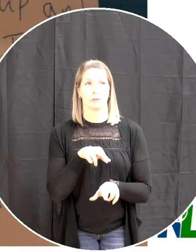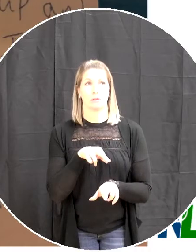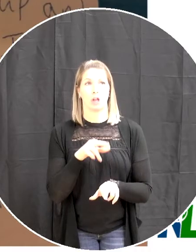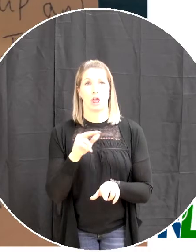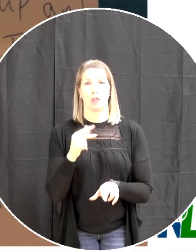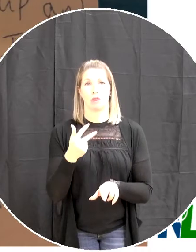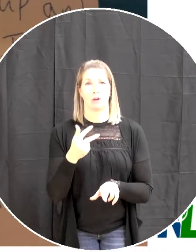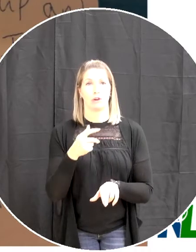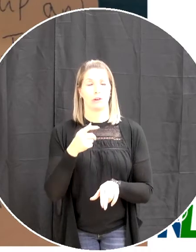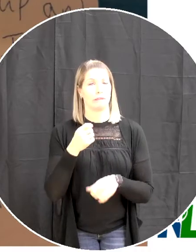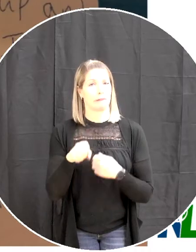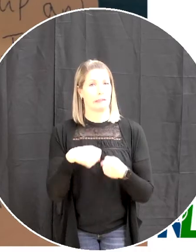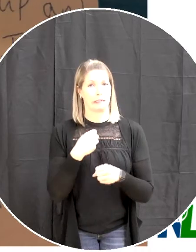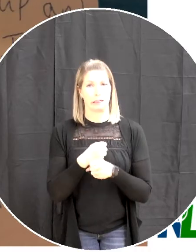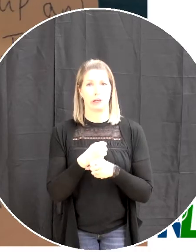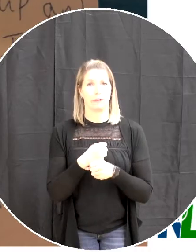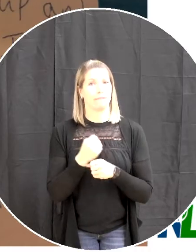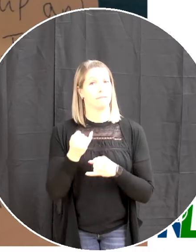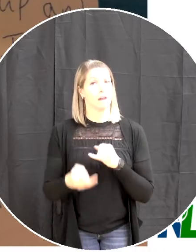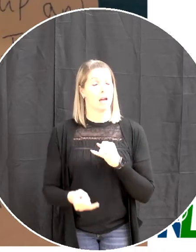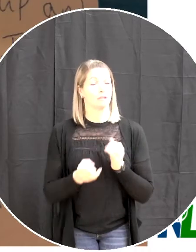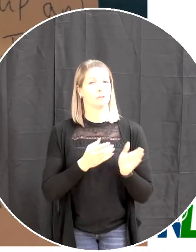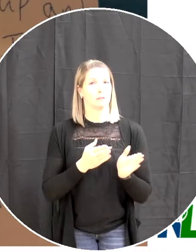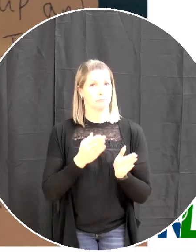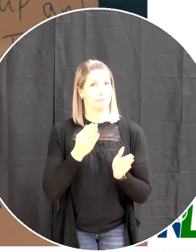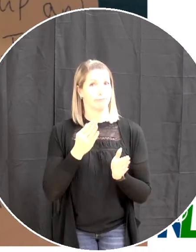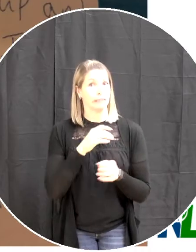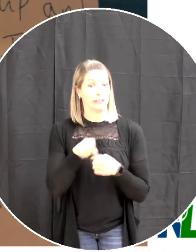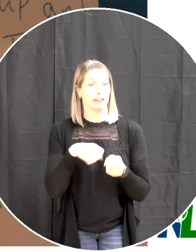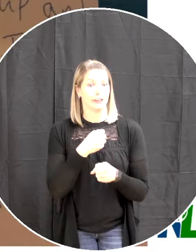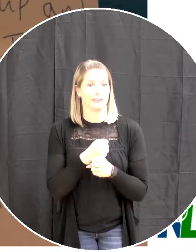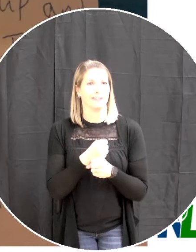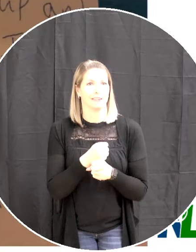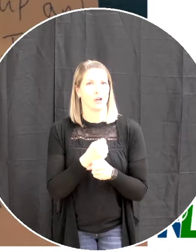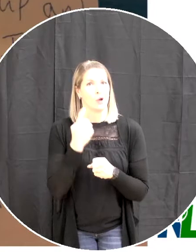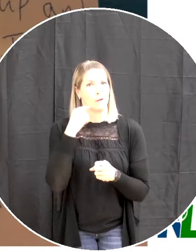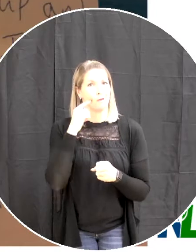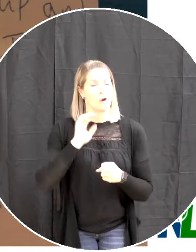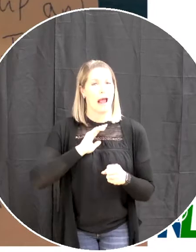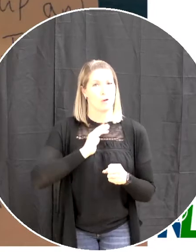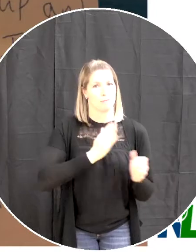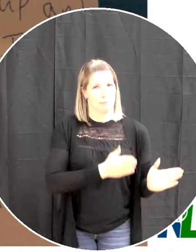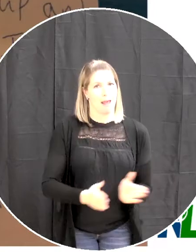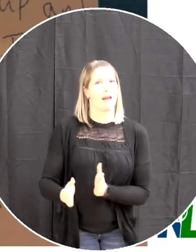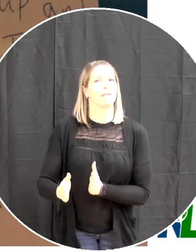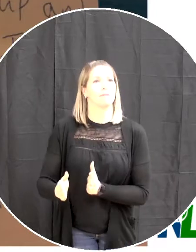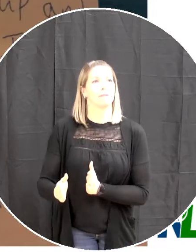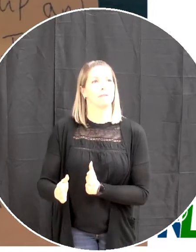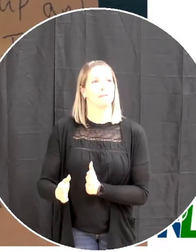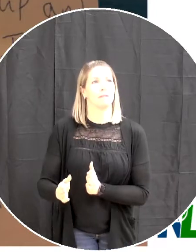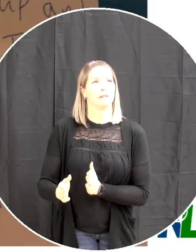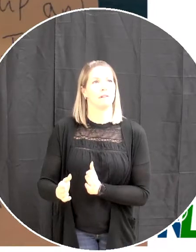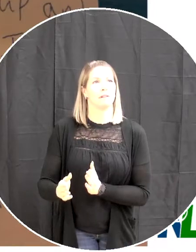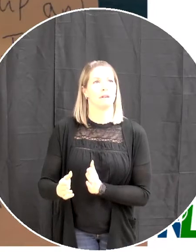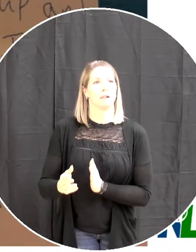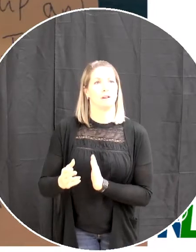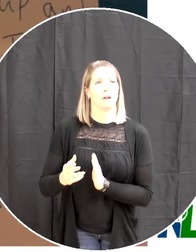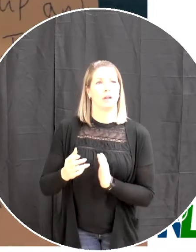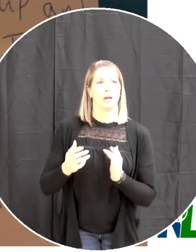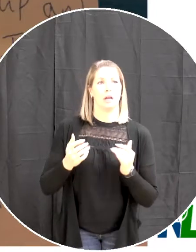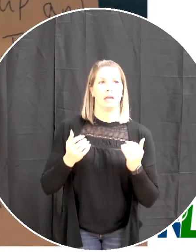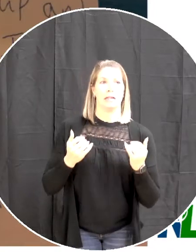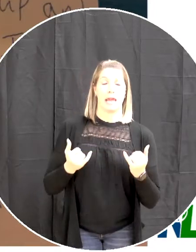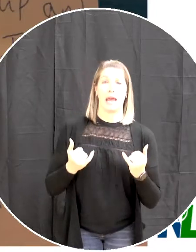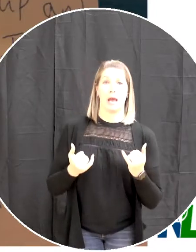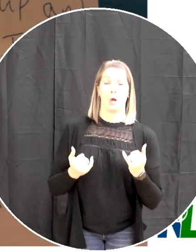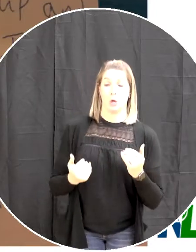year, the final year of our strategic plan. As you know, we're now in the next iteration of a new